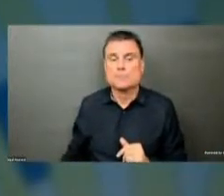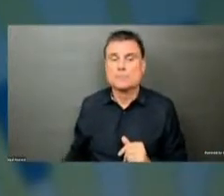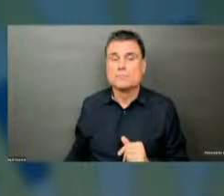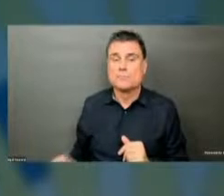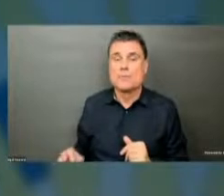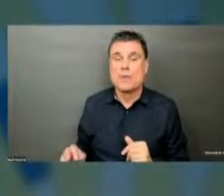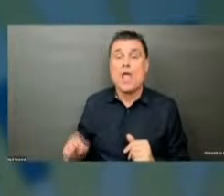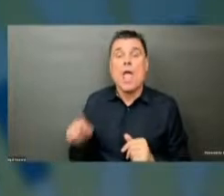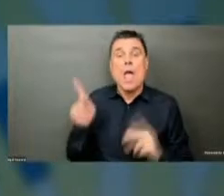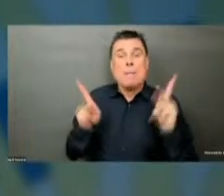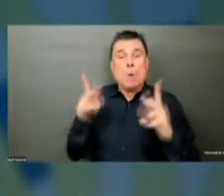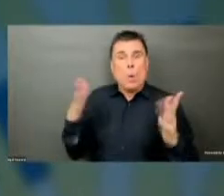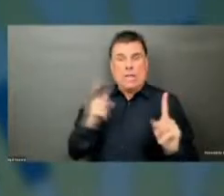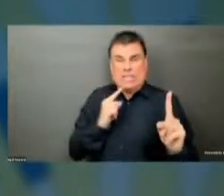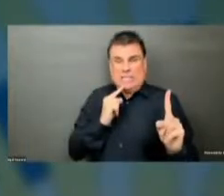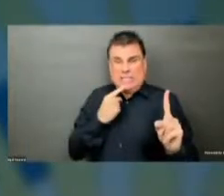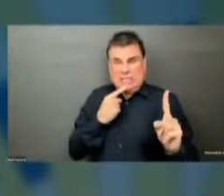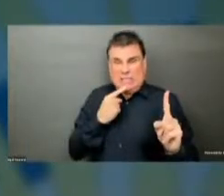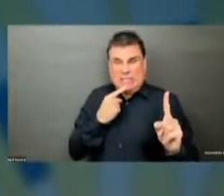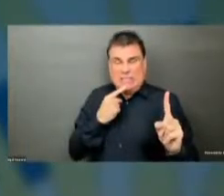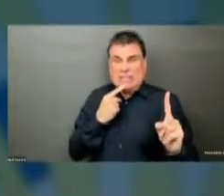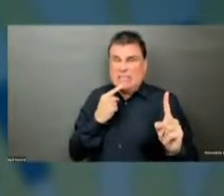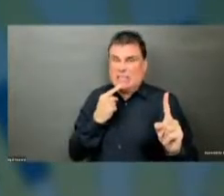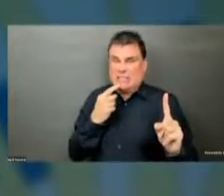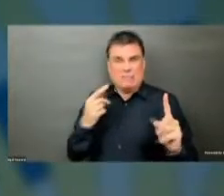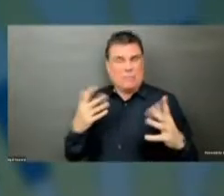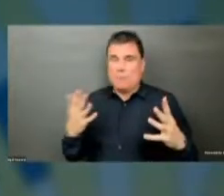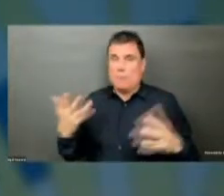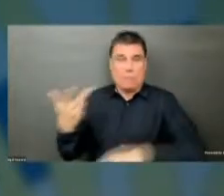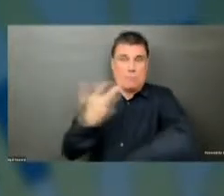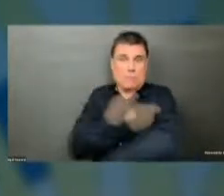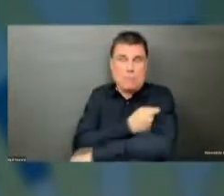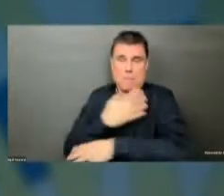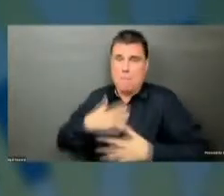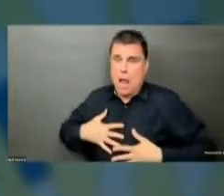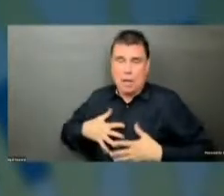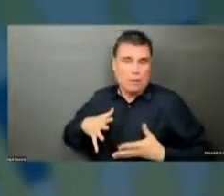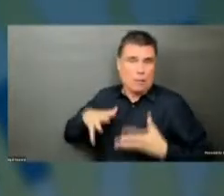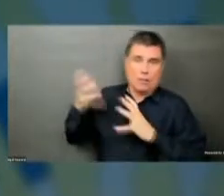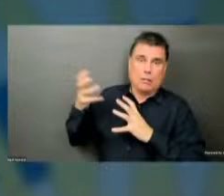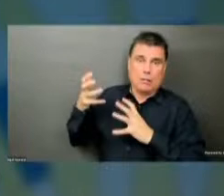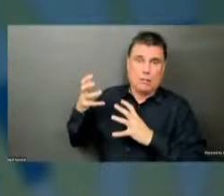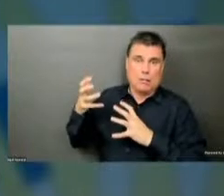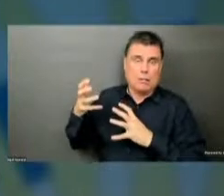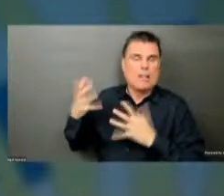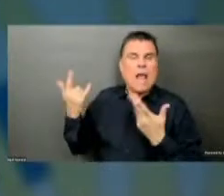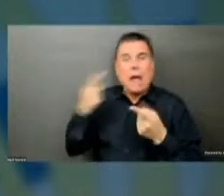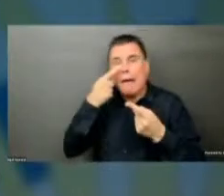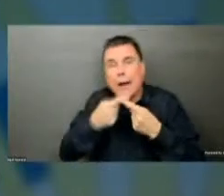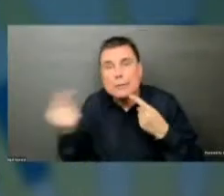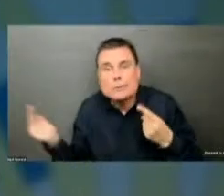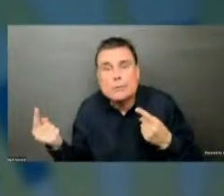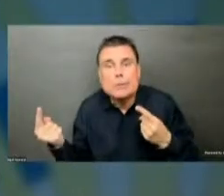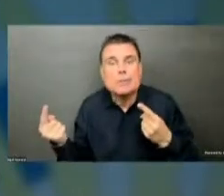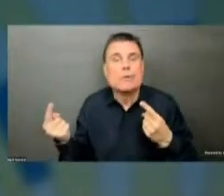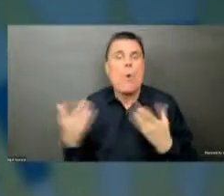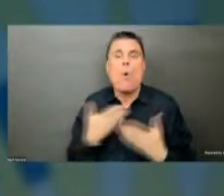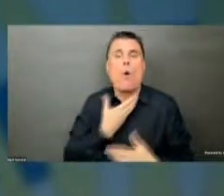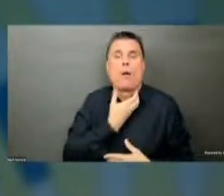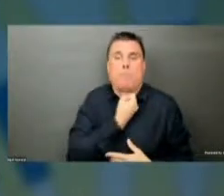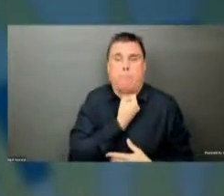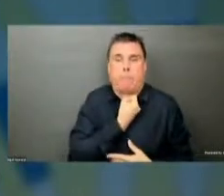adverse event, including mostly severe allergic reactions or anaphylaxis. This is something that we've seen